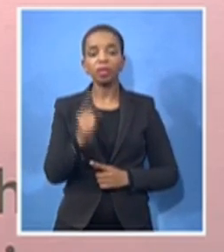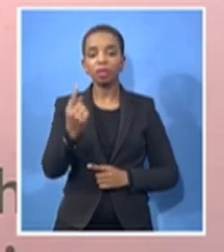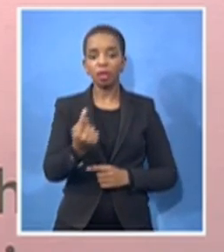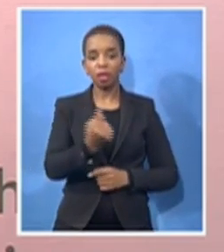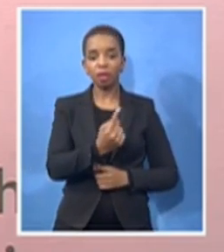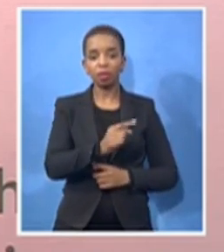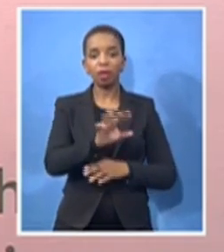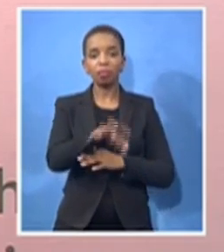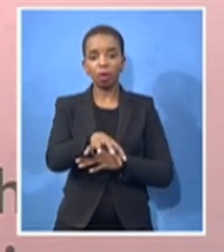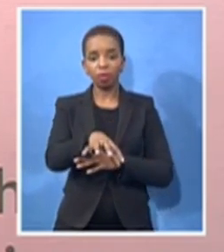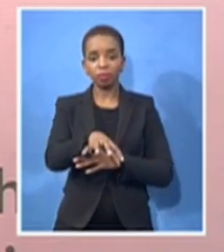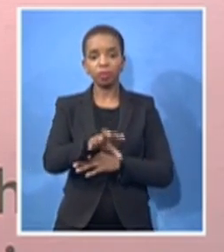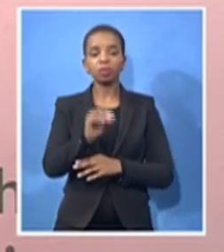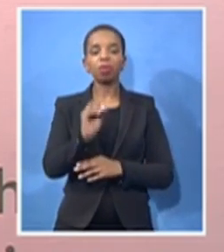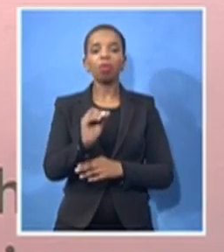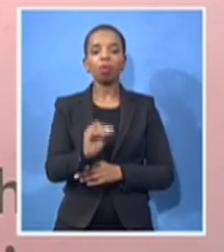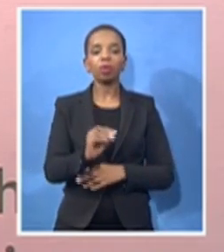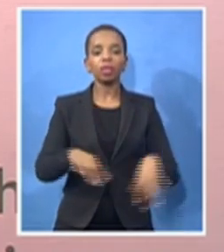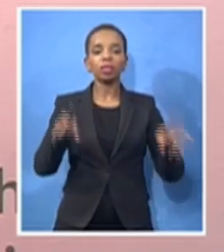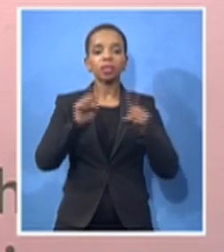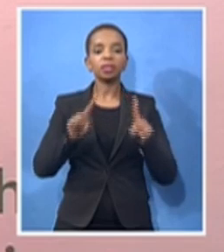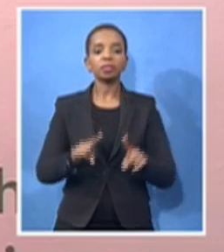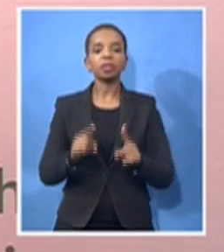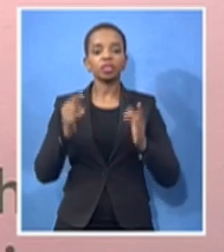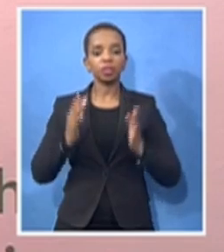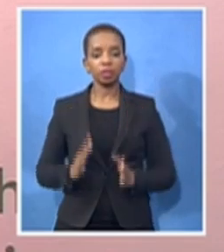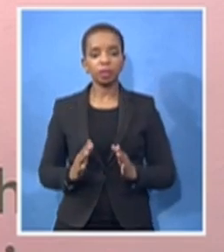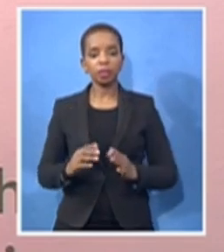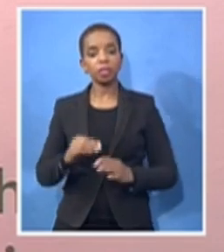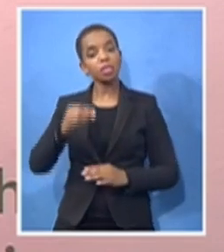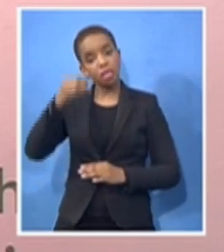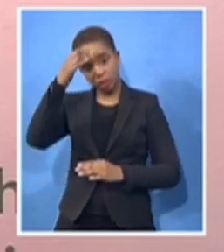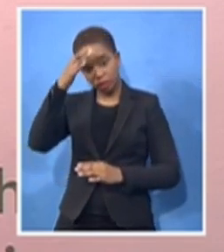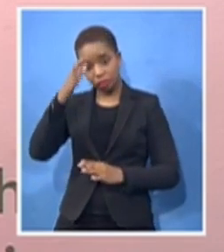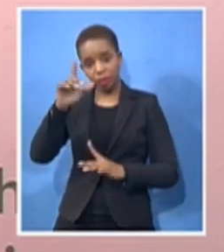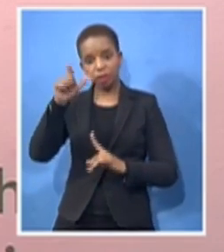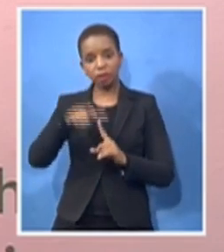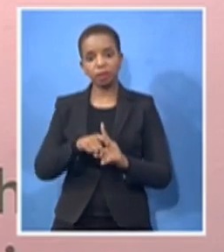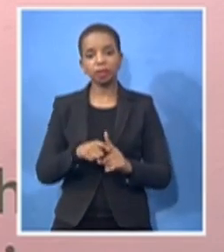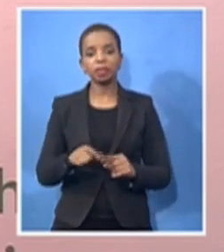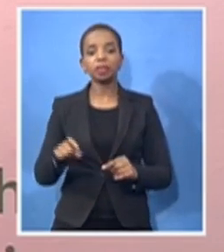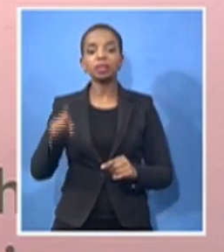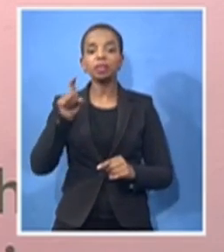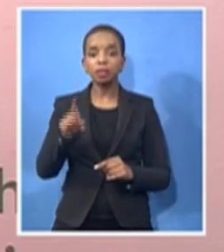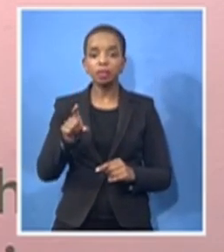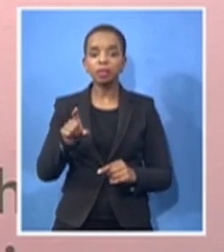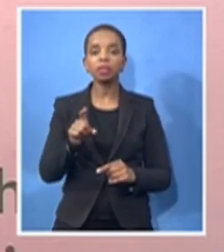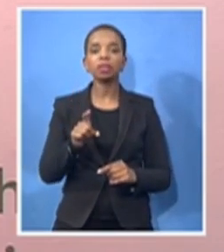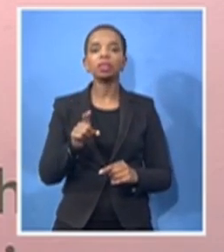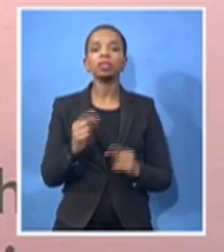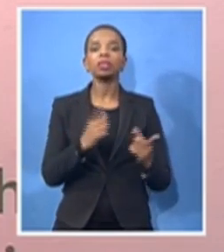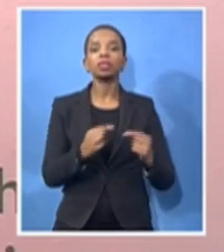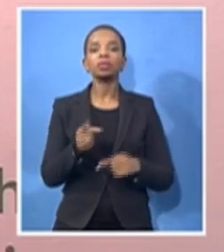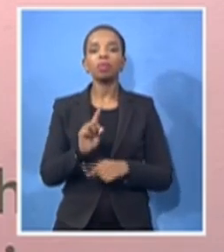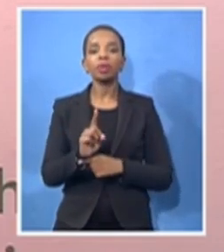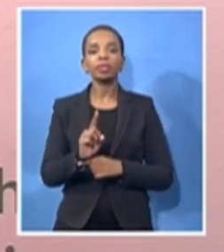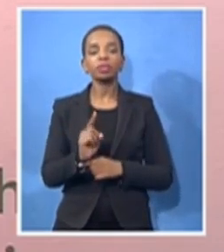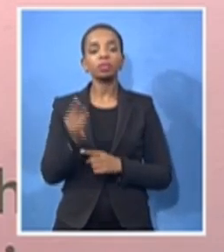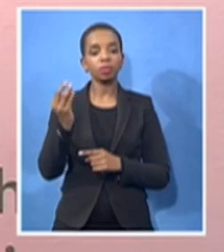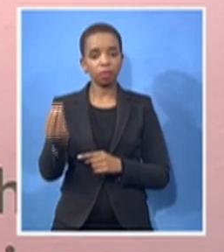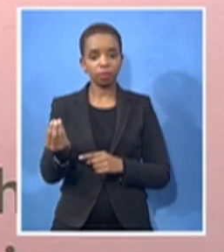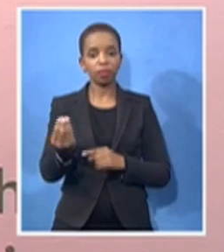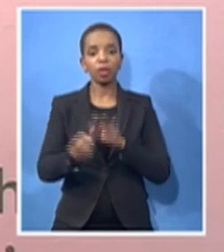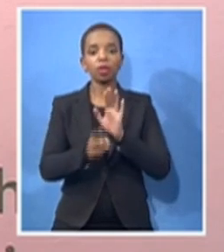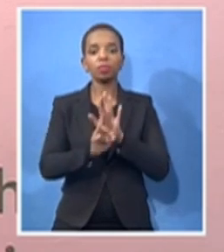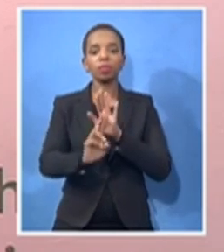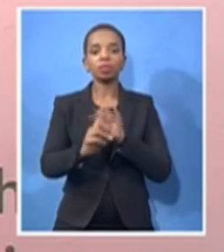specialist expert teams that have got representatives from experts from WHO. So we want to express our gratitude